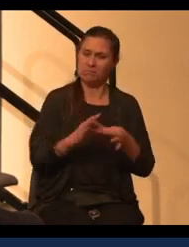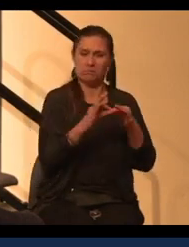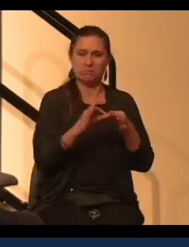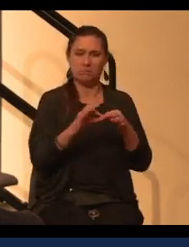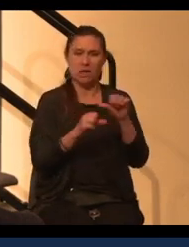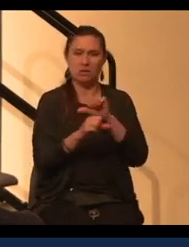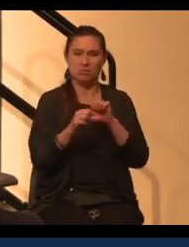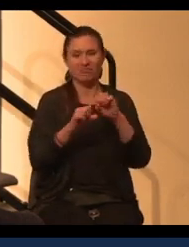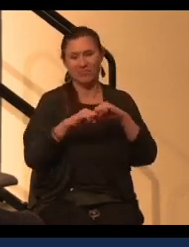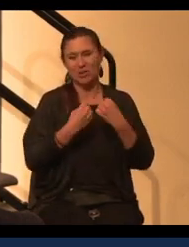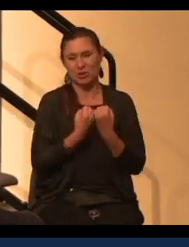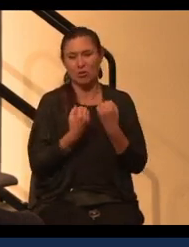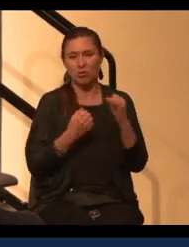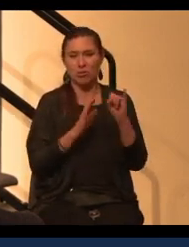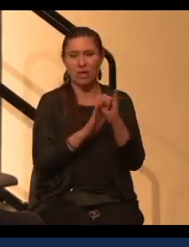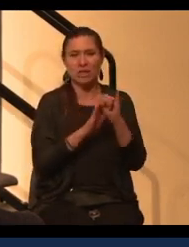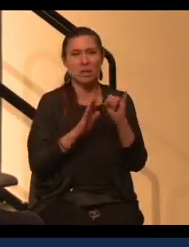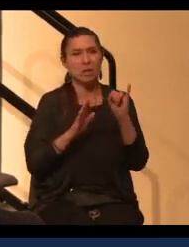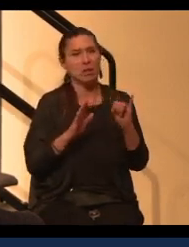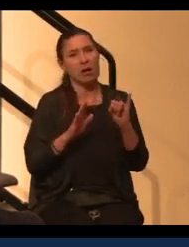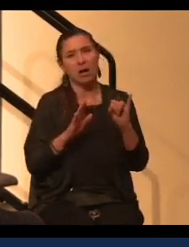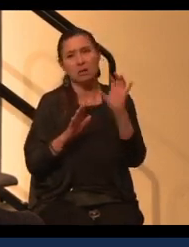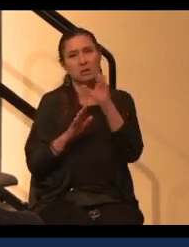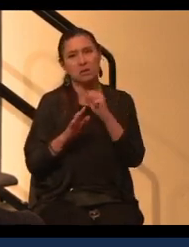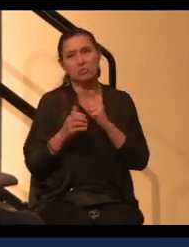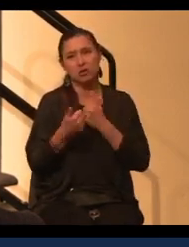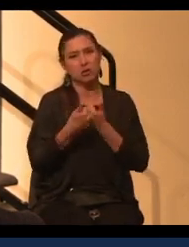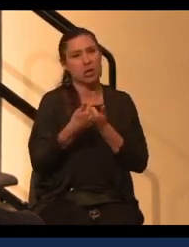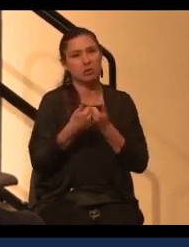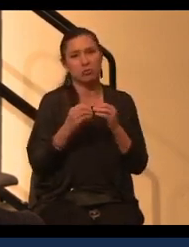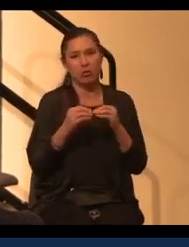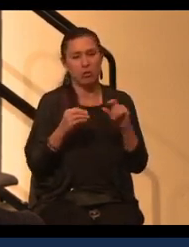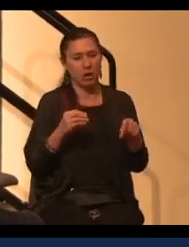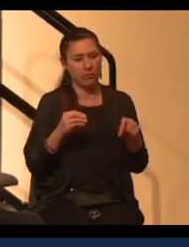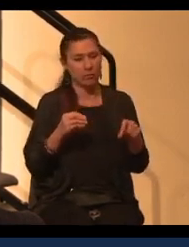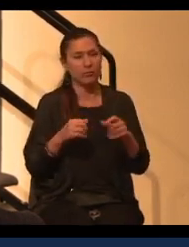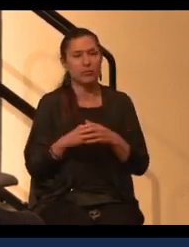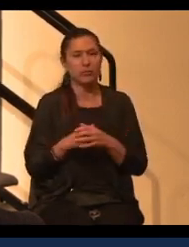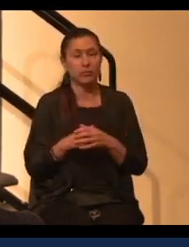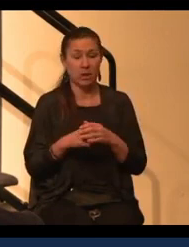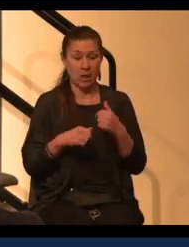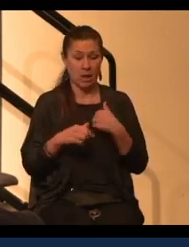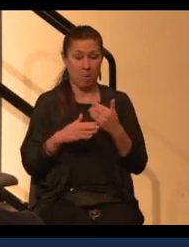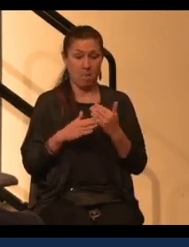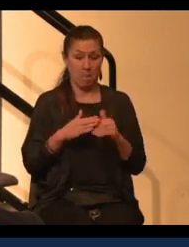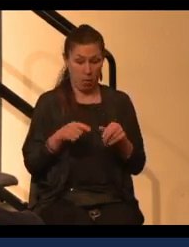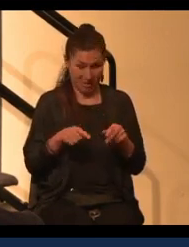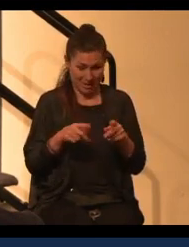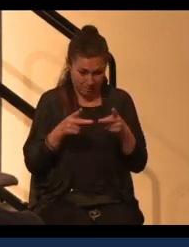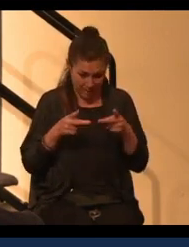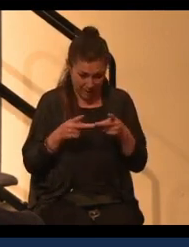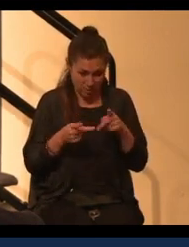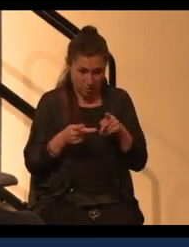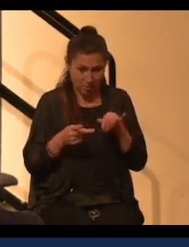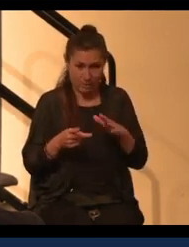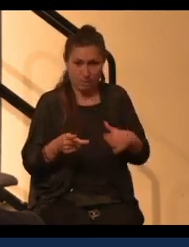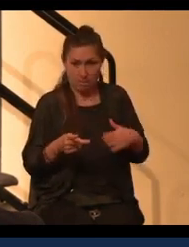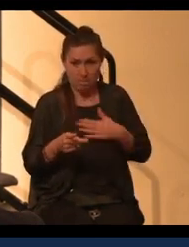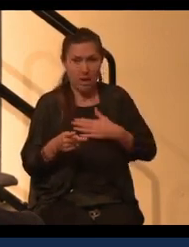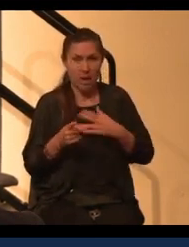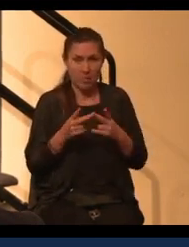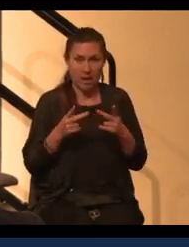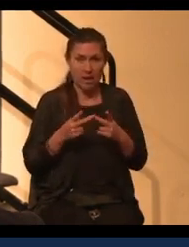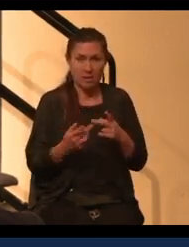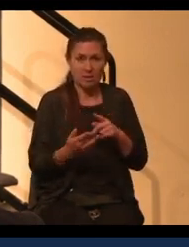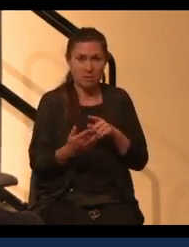an assumption that I think needs to be challenged a bit more. So if I am born of a place, I am of that place. And I think a lot